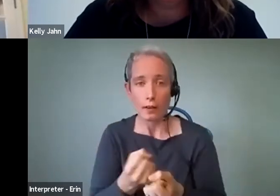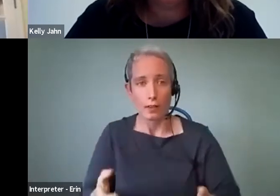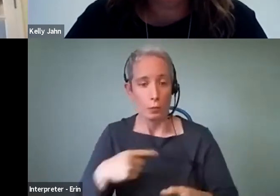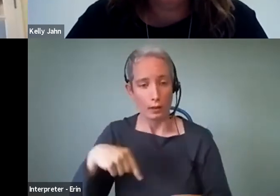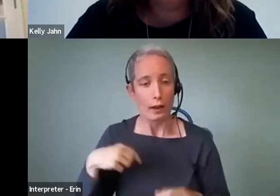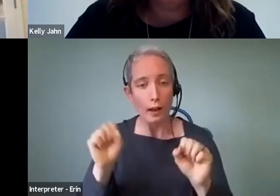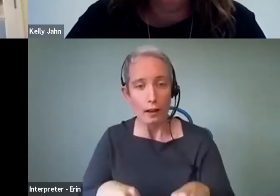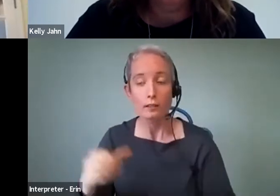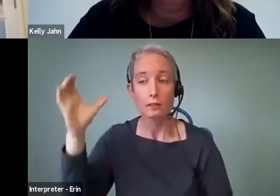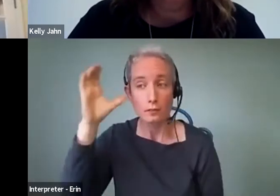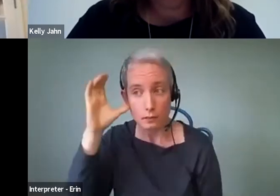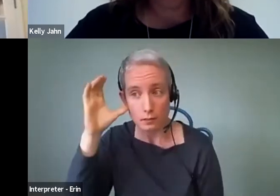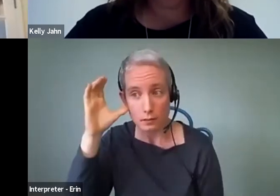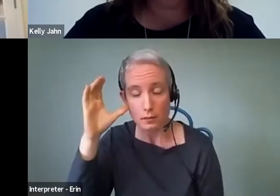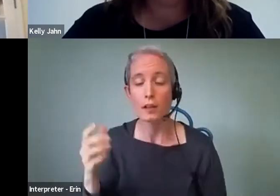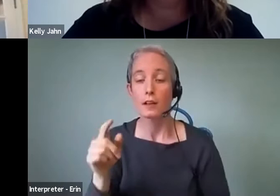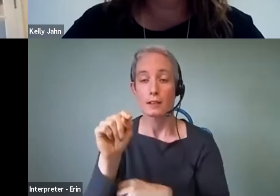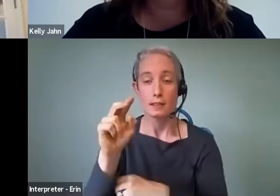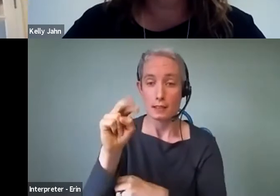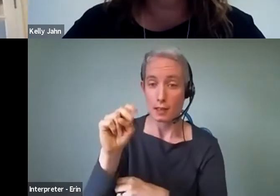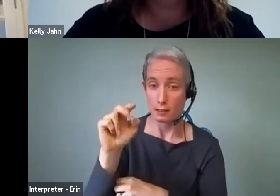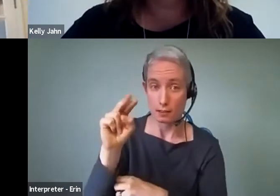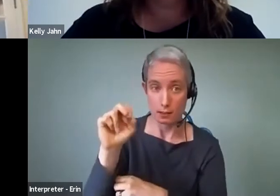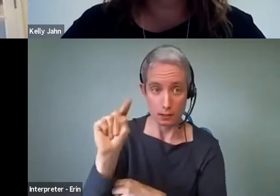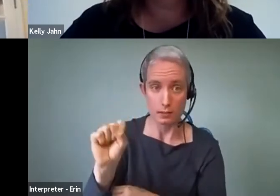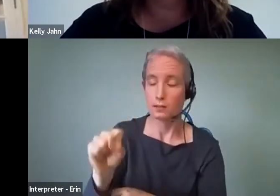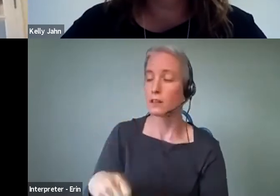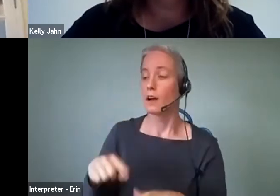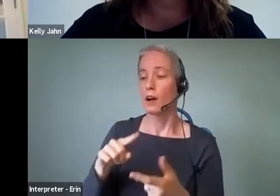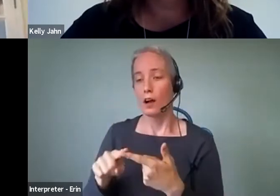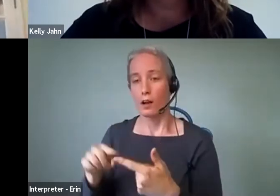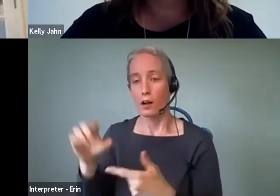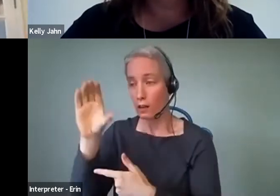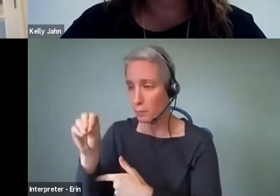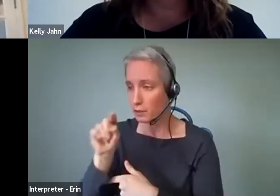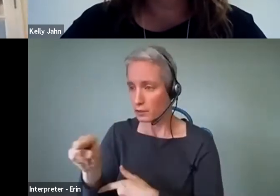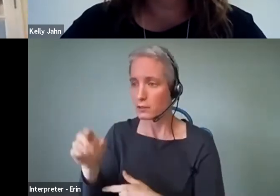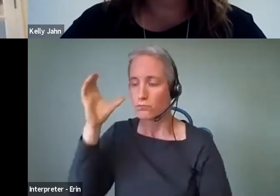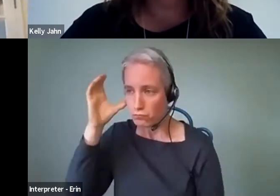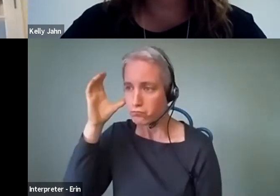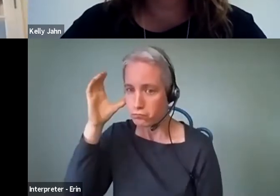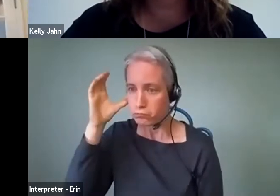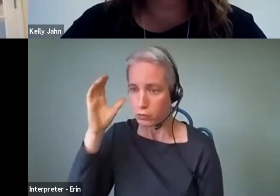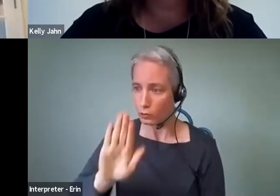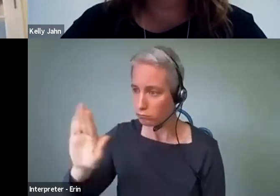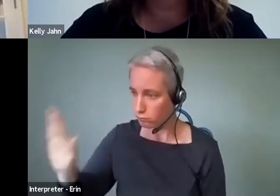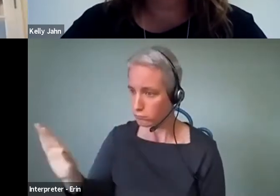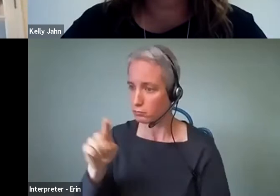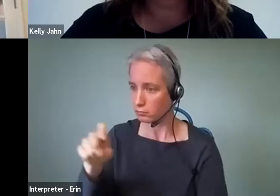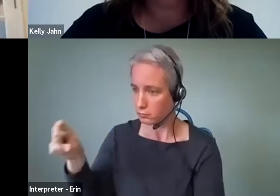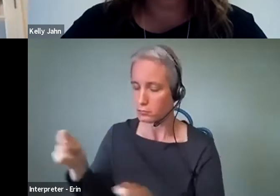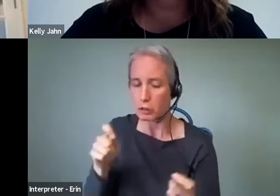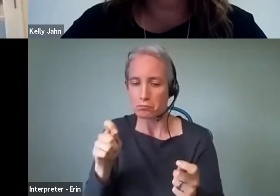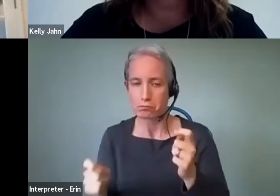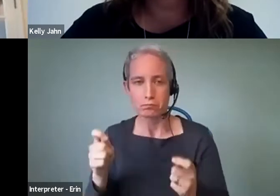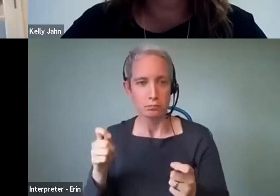employers. If we can help in any way, we're trying to assist rather than lead too much within their office space itself. Thank